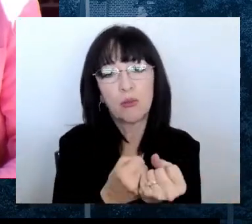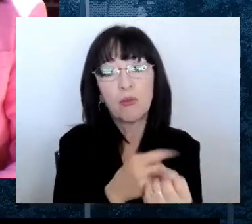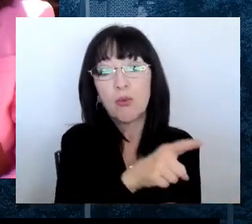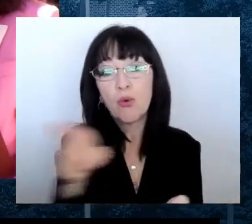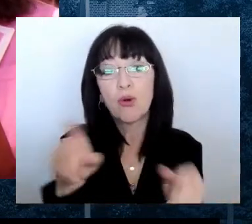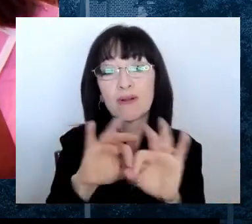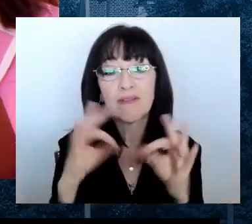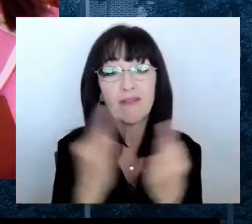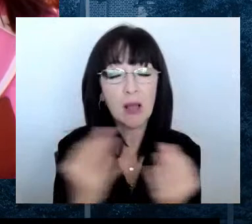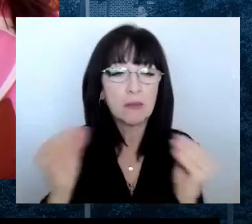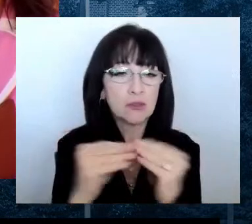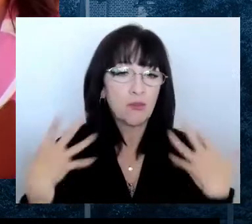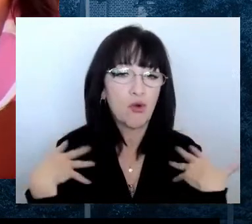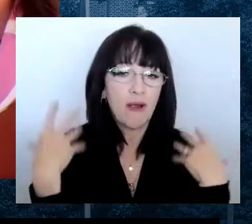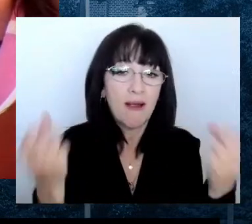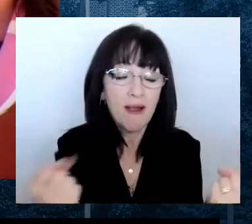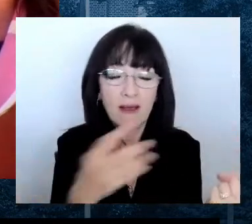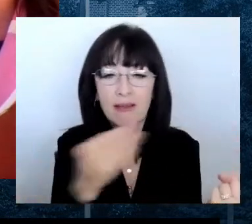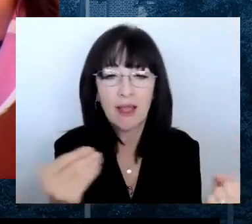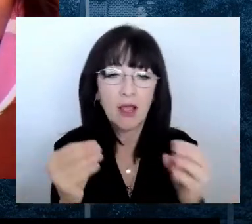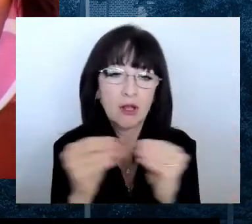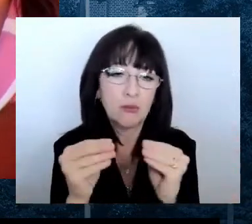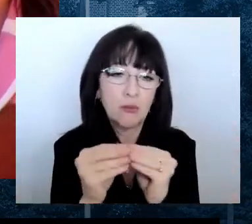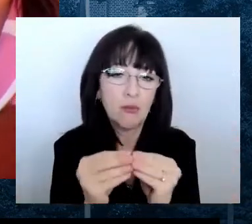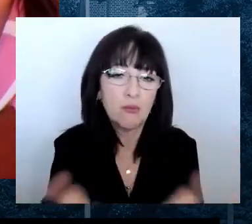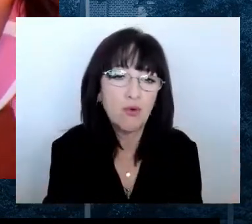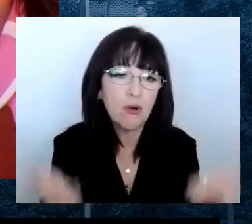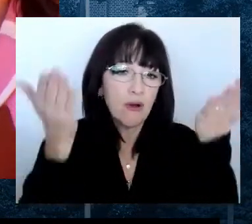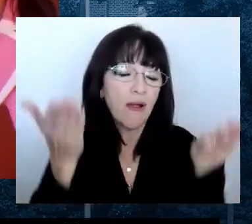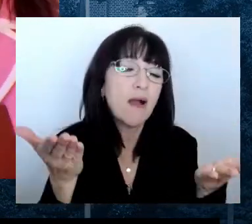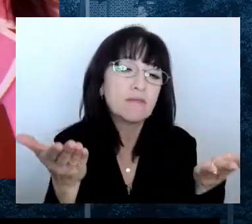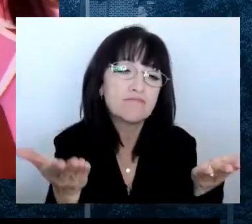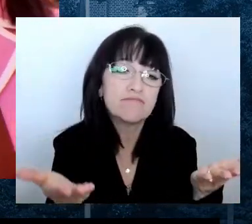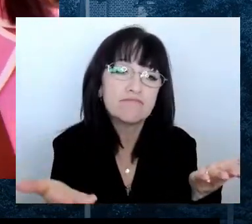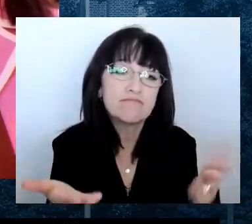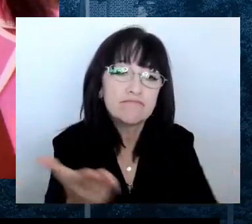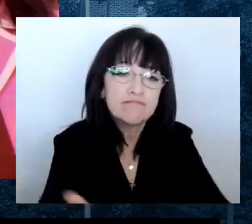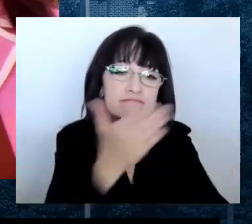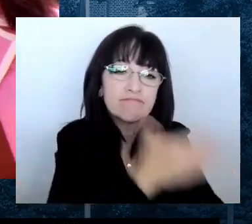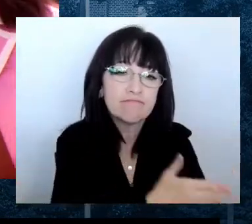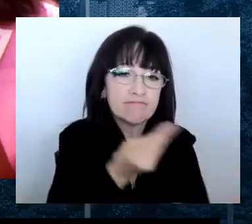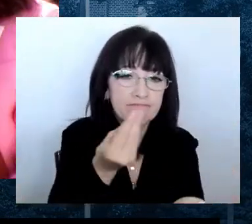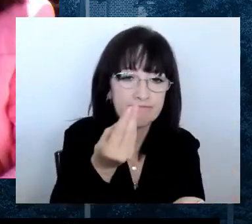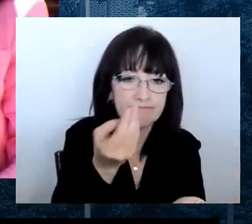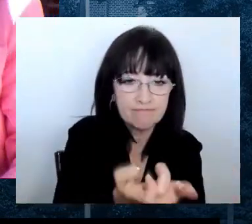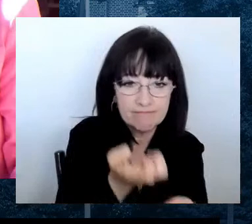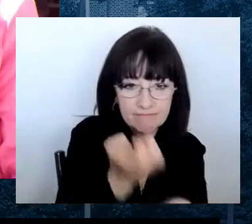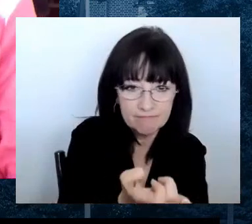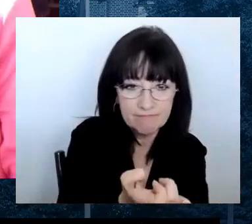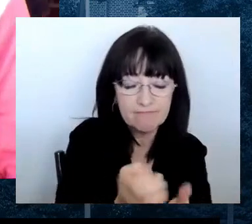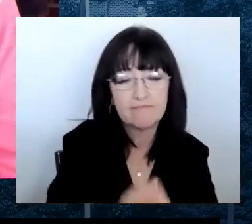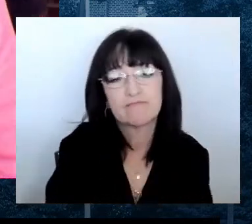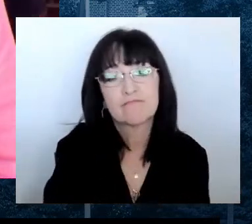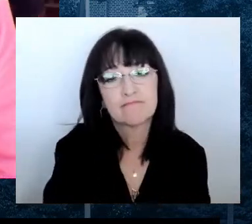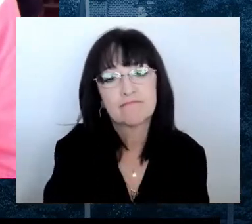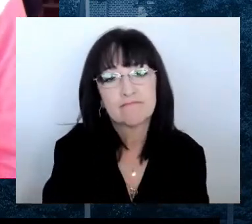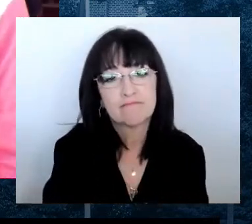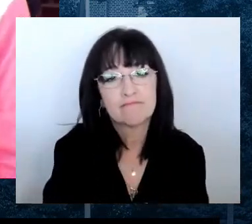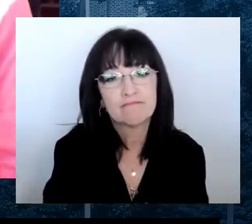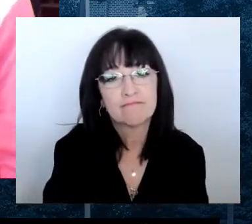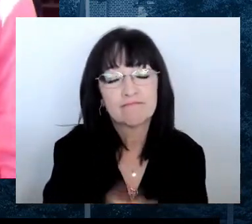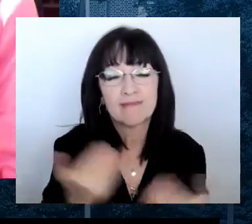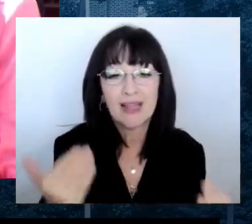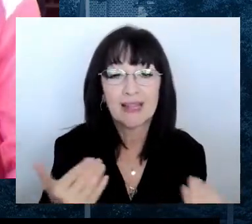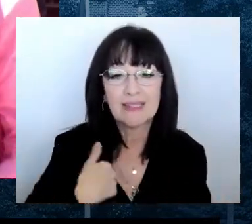vital economy. Thank you so much. It's now my pleasure to introduce